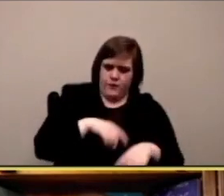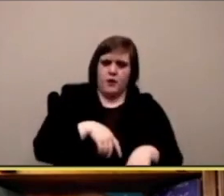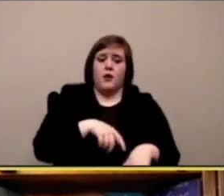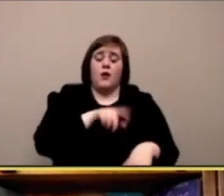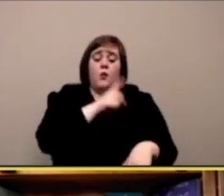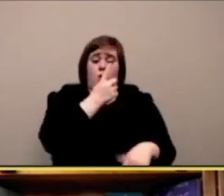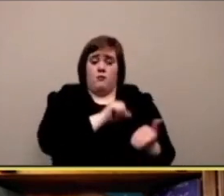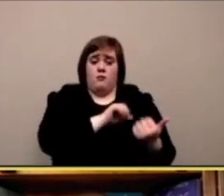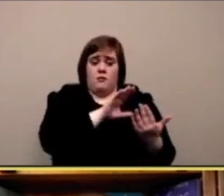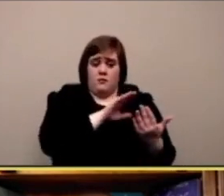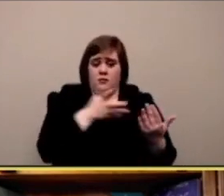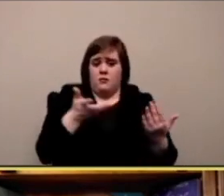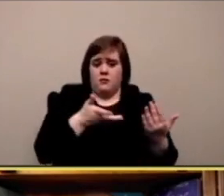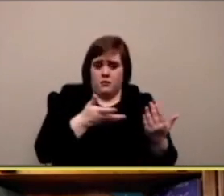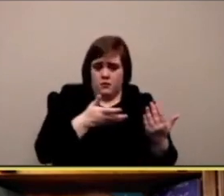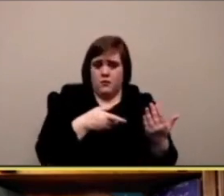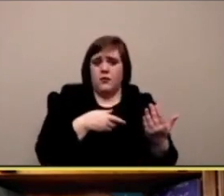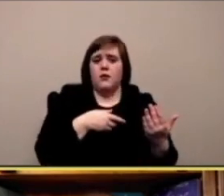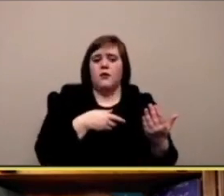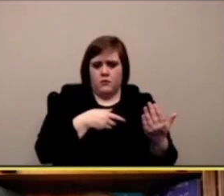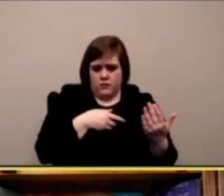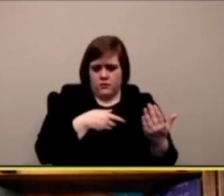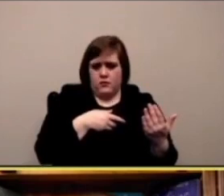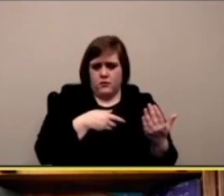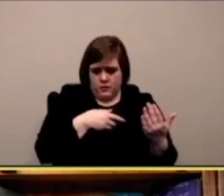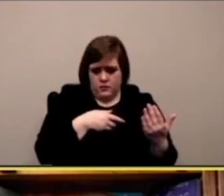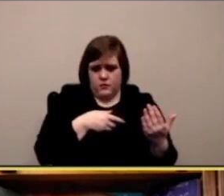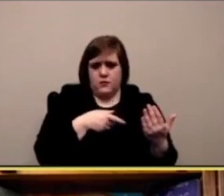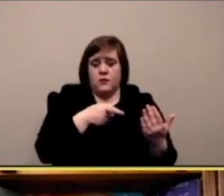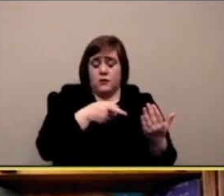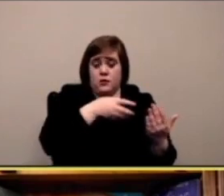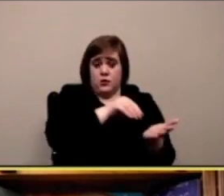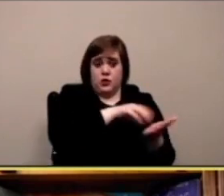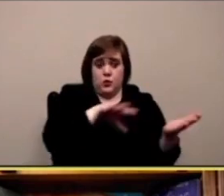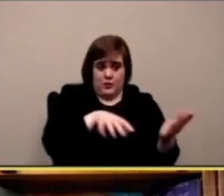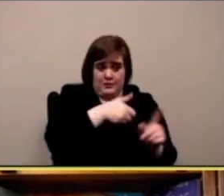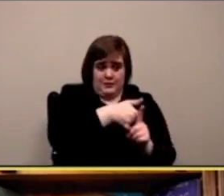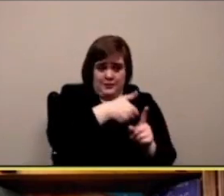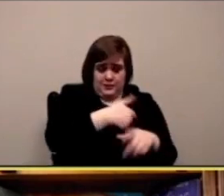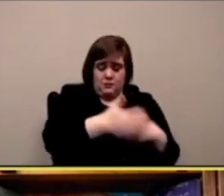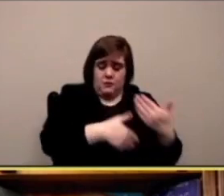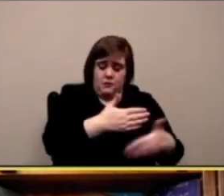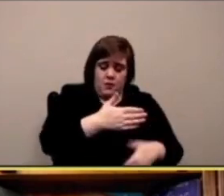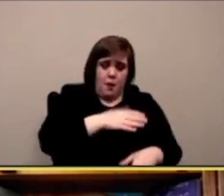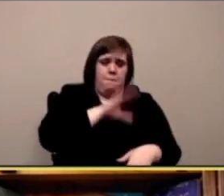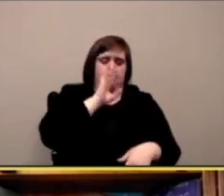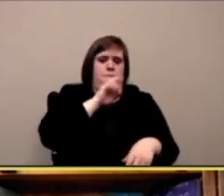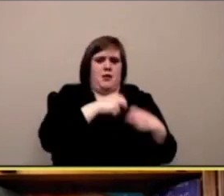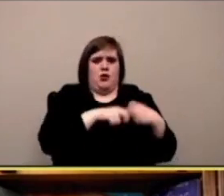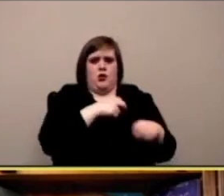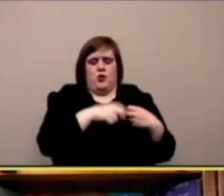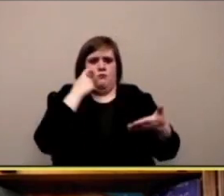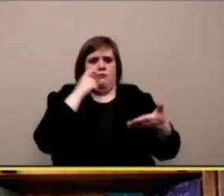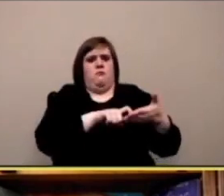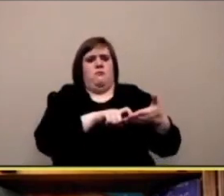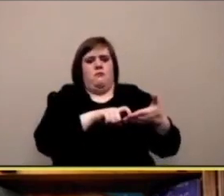essentially like when students do something or find issues when they're